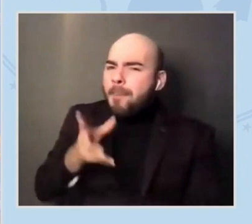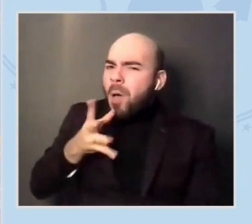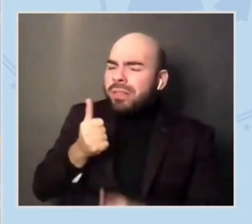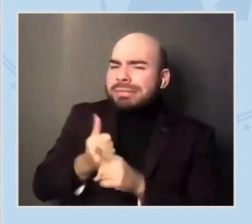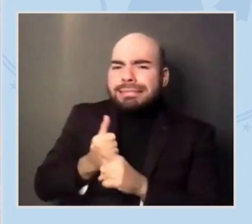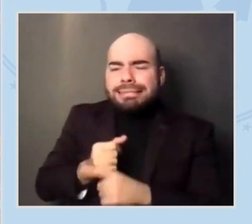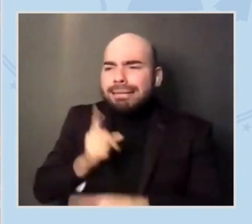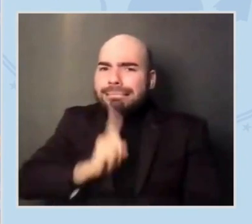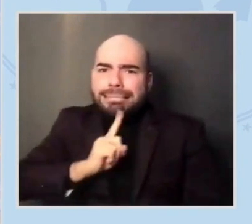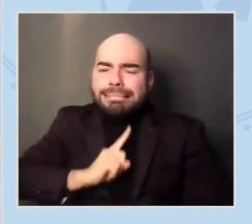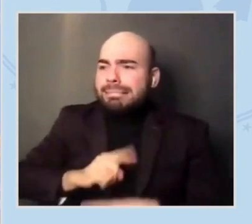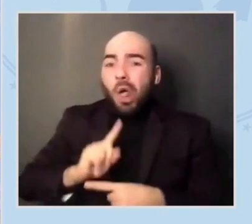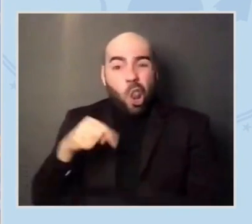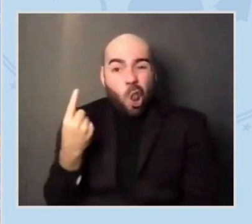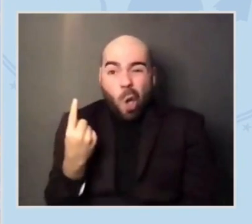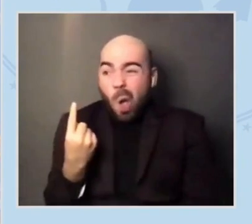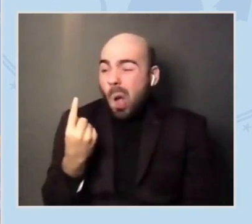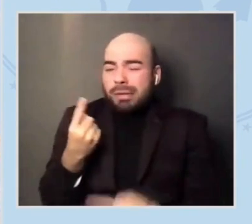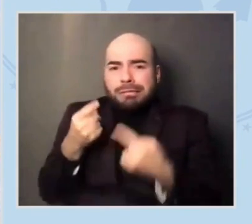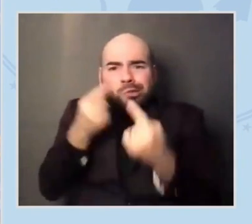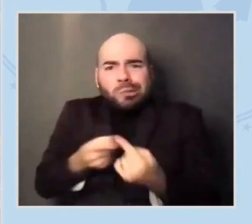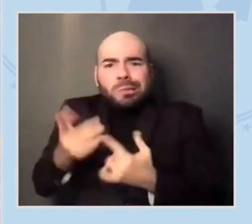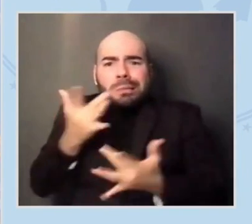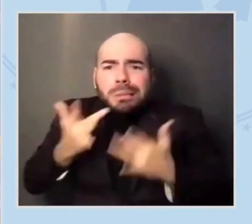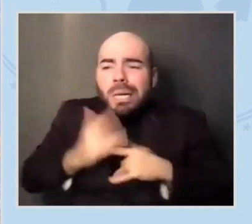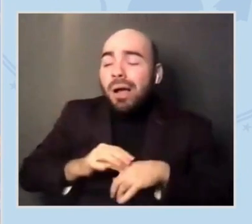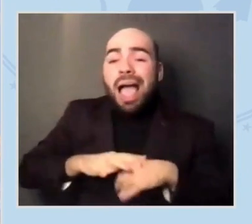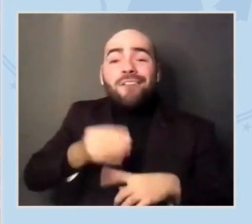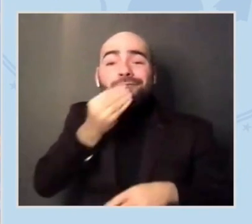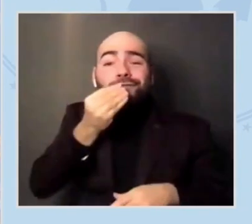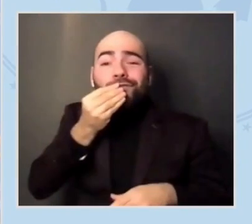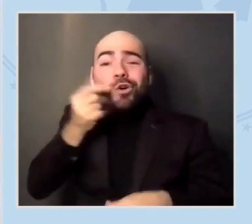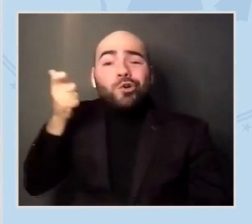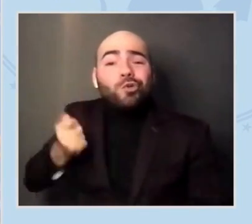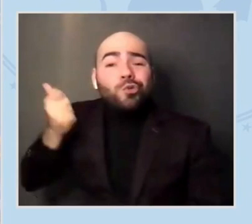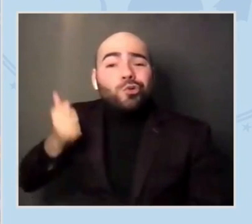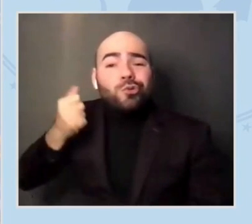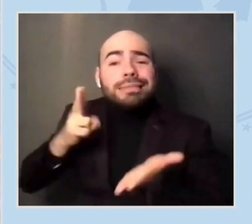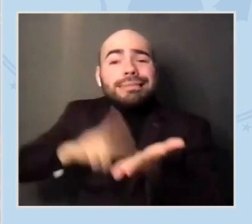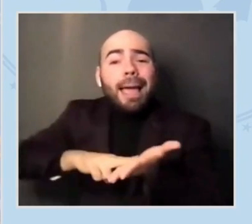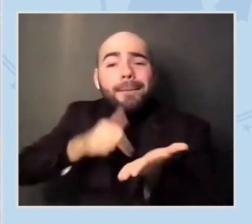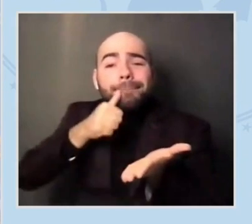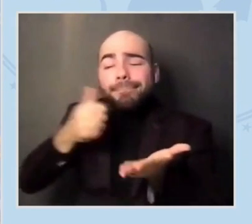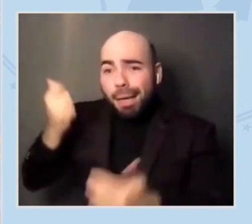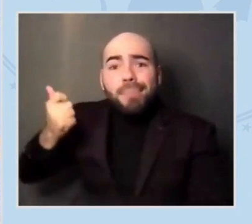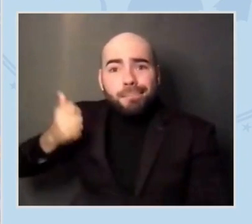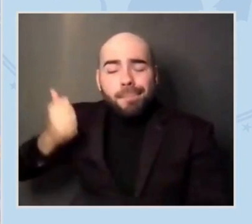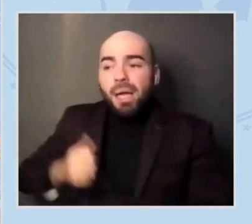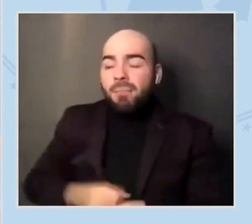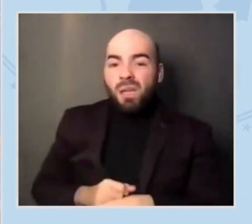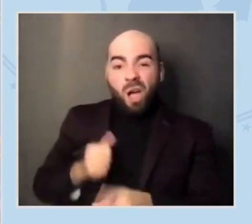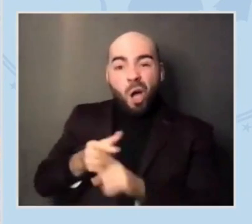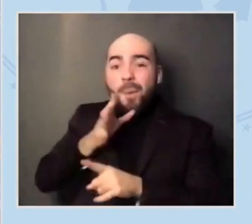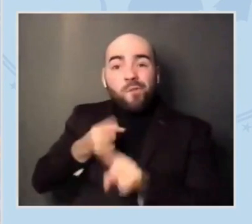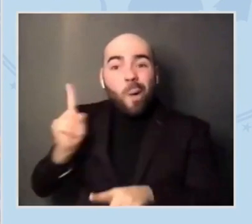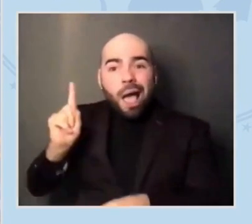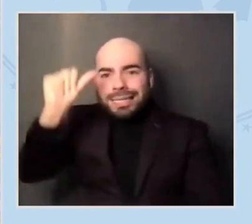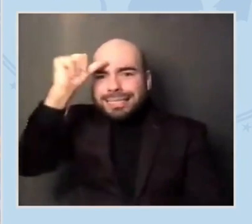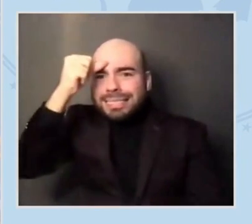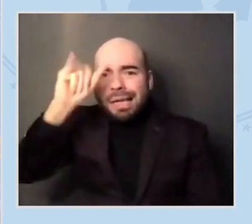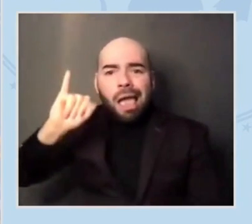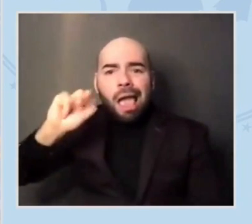hard, and did everything she could for her daughter to live out the American dream. And Neera did just